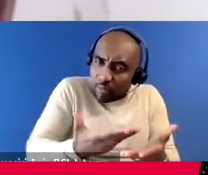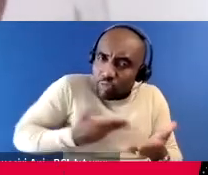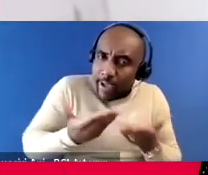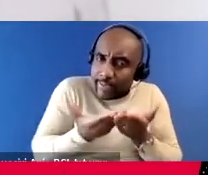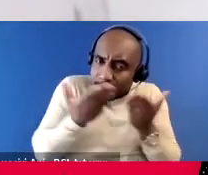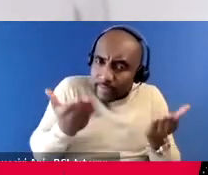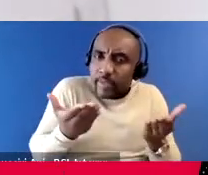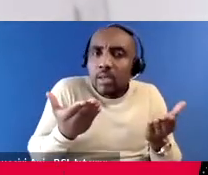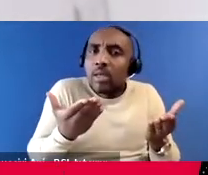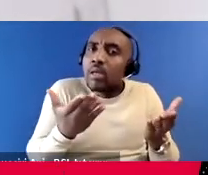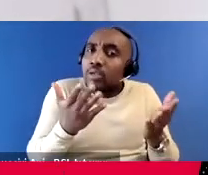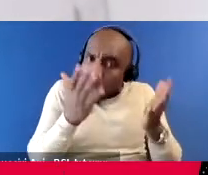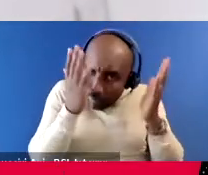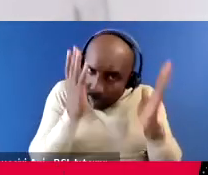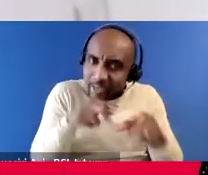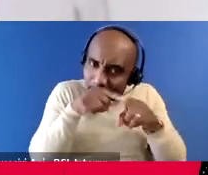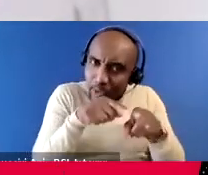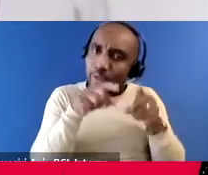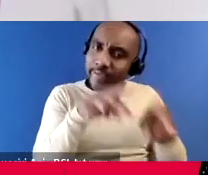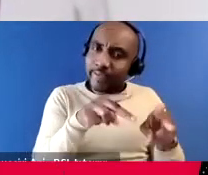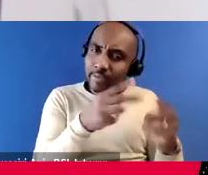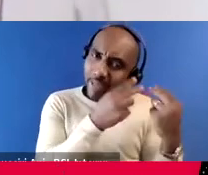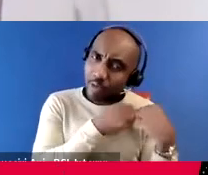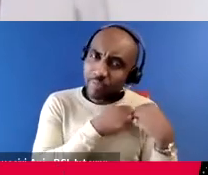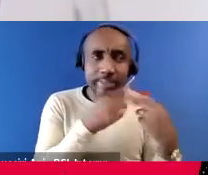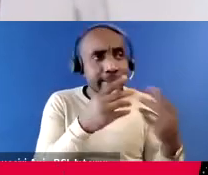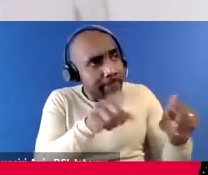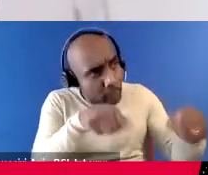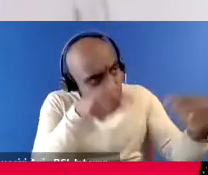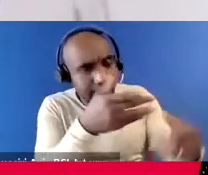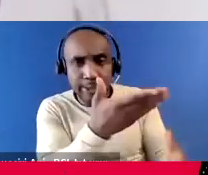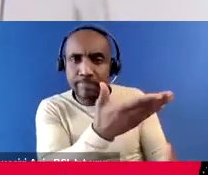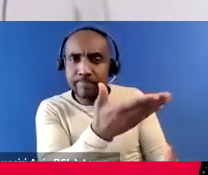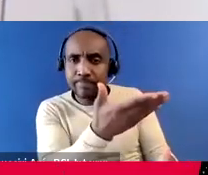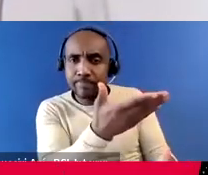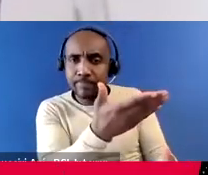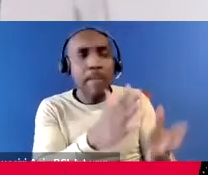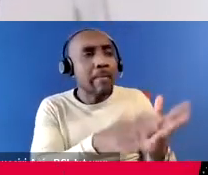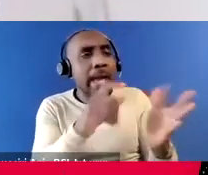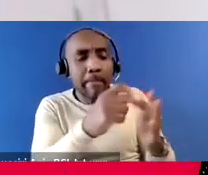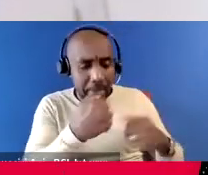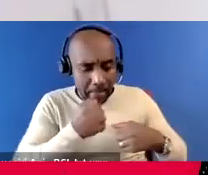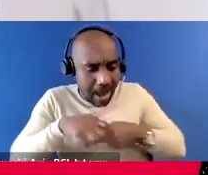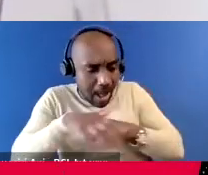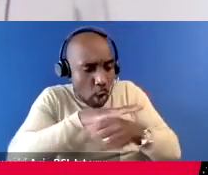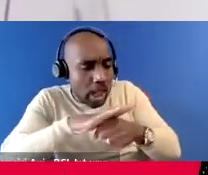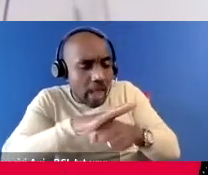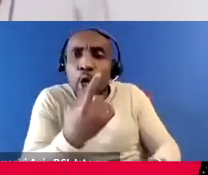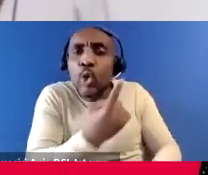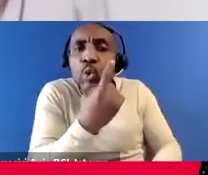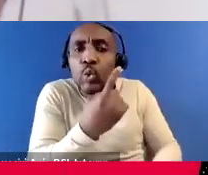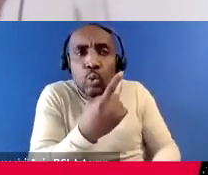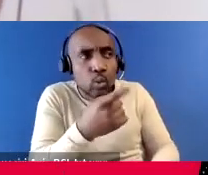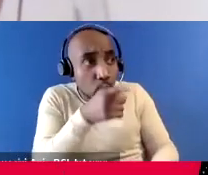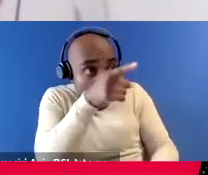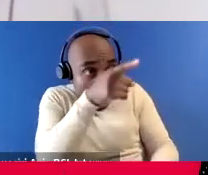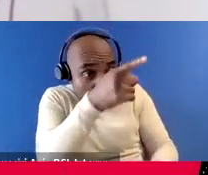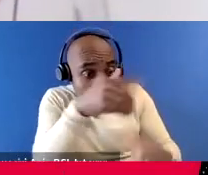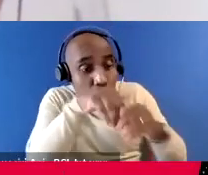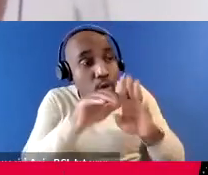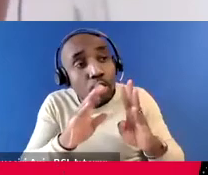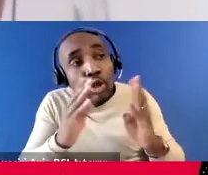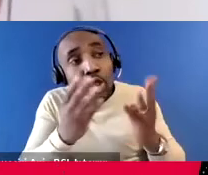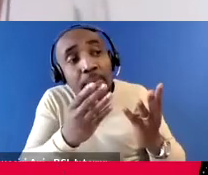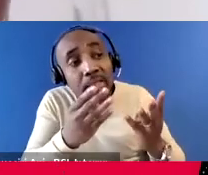that are of relevance to arms exports, be it the committees on arms export control or the development of